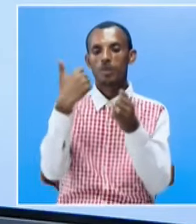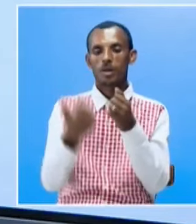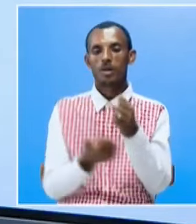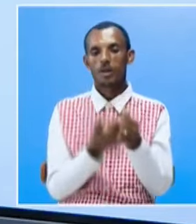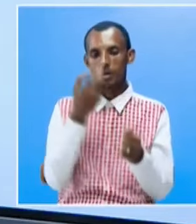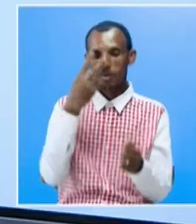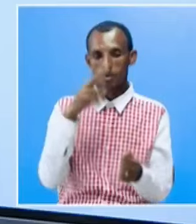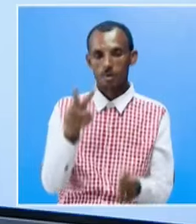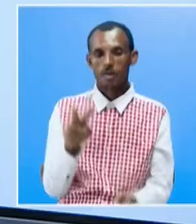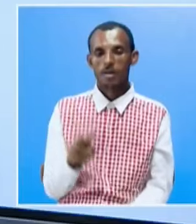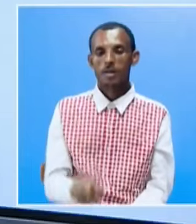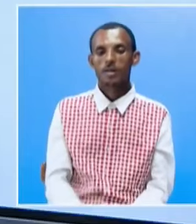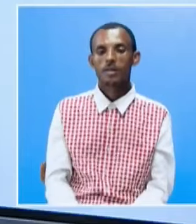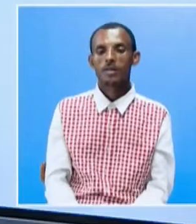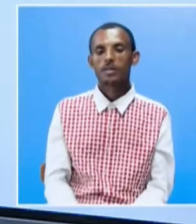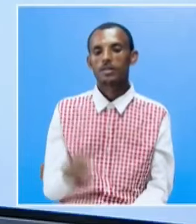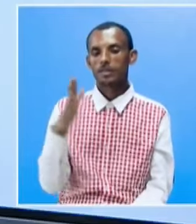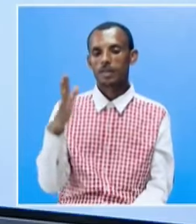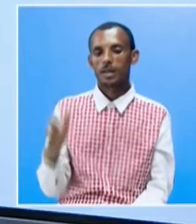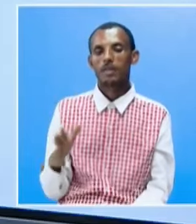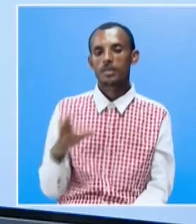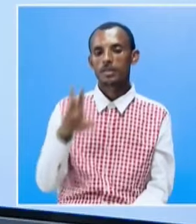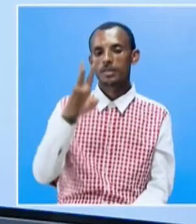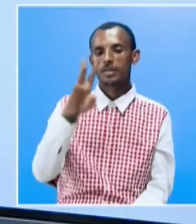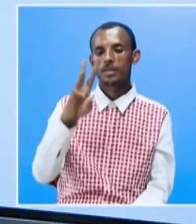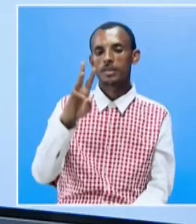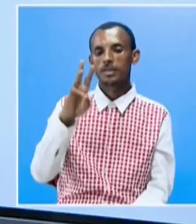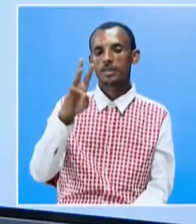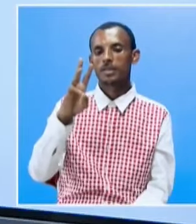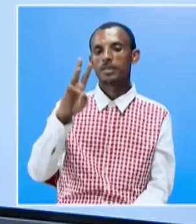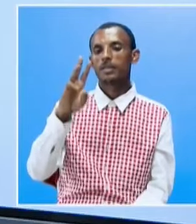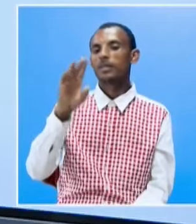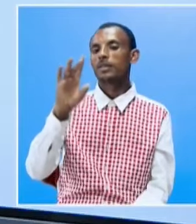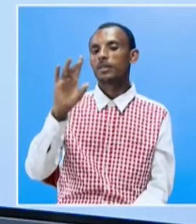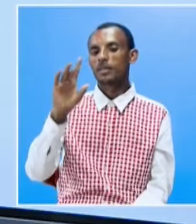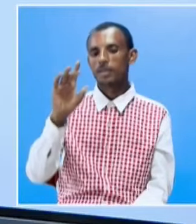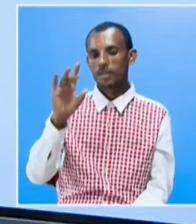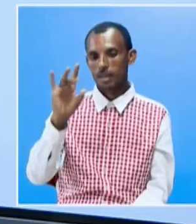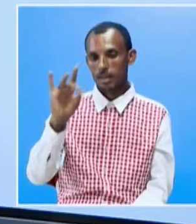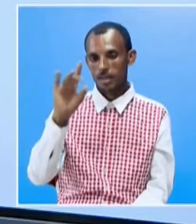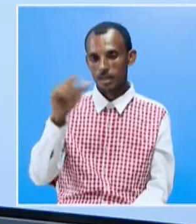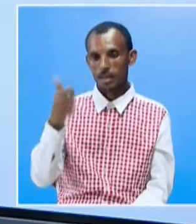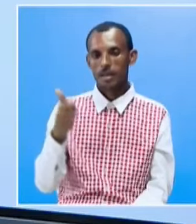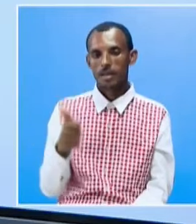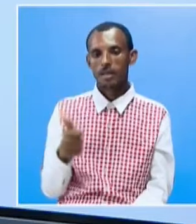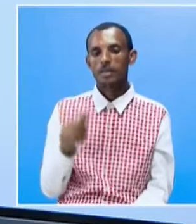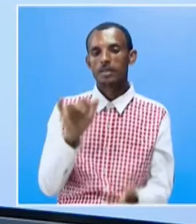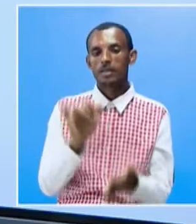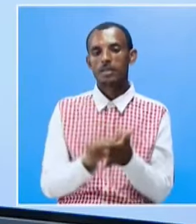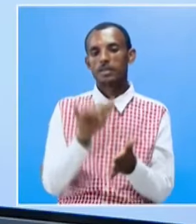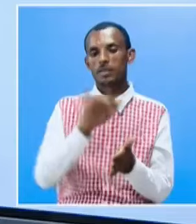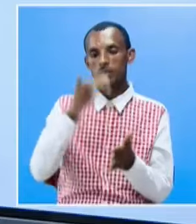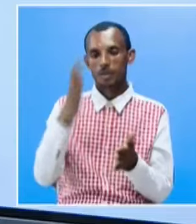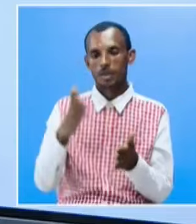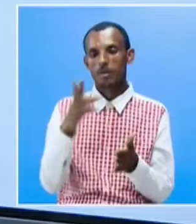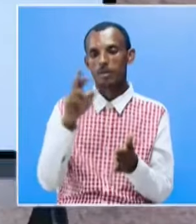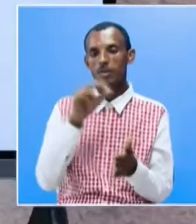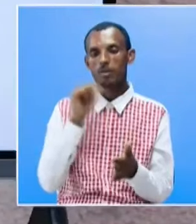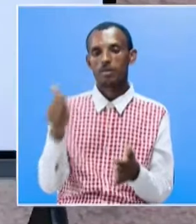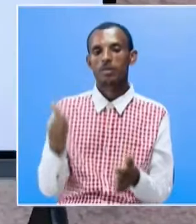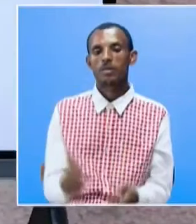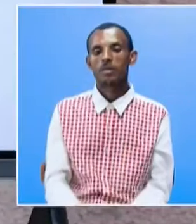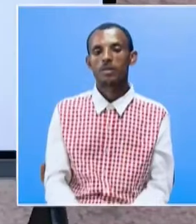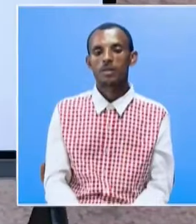here, the sides 6, 10, 8. Again here, 6, 8, 10. They are the same side.